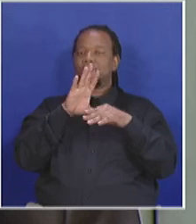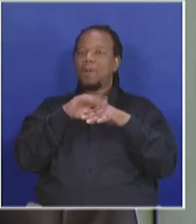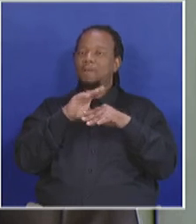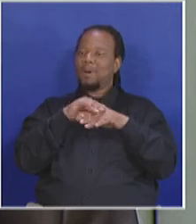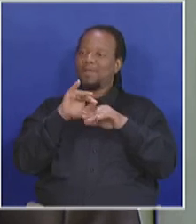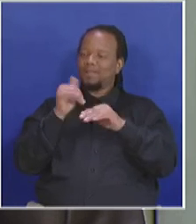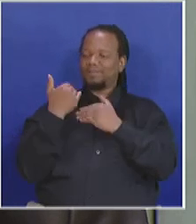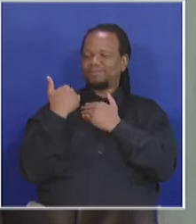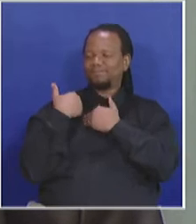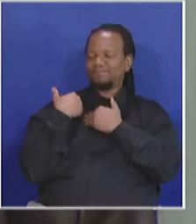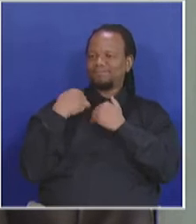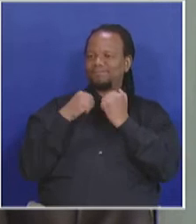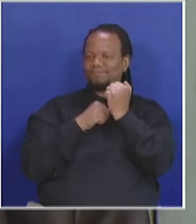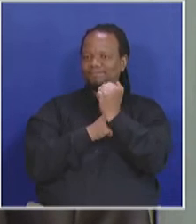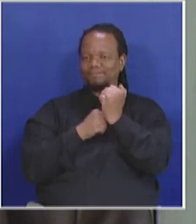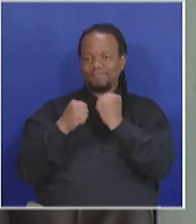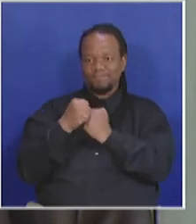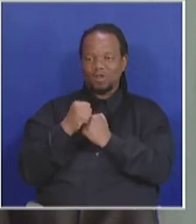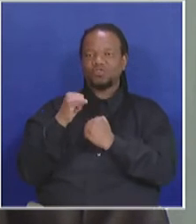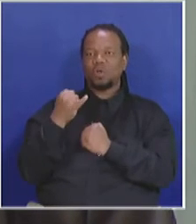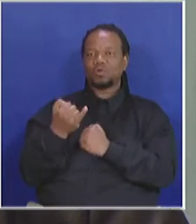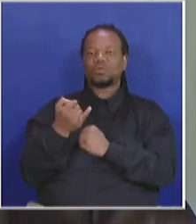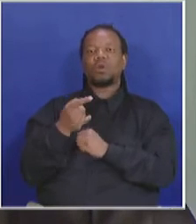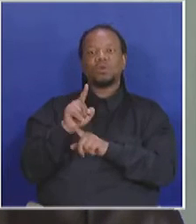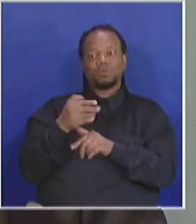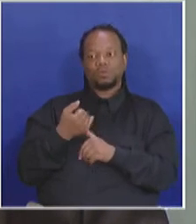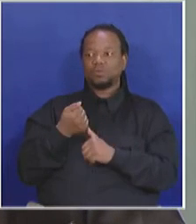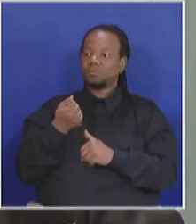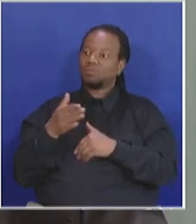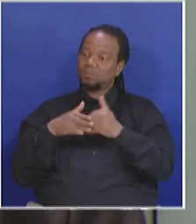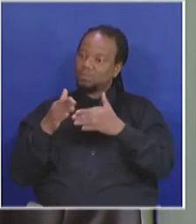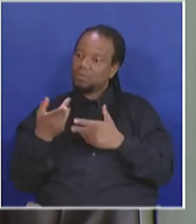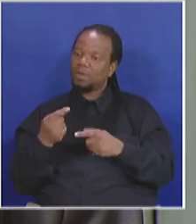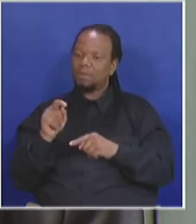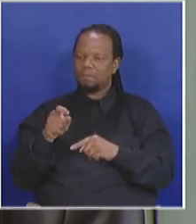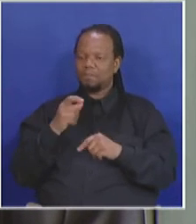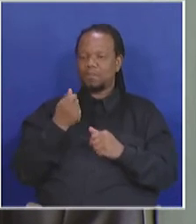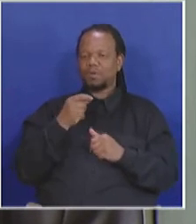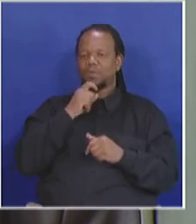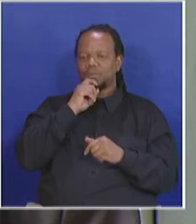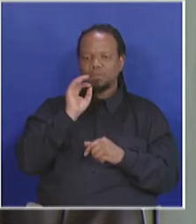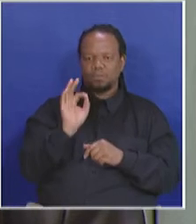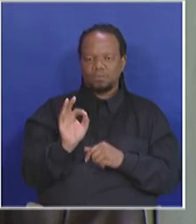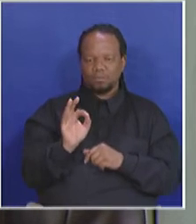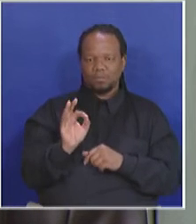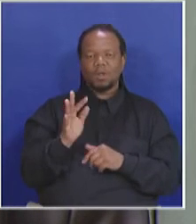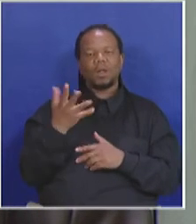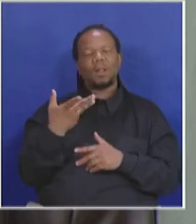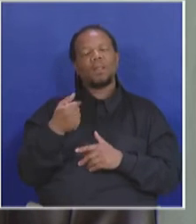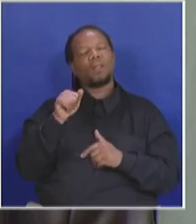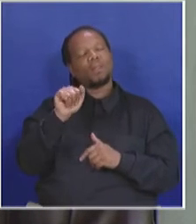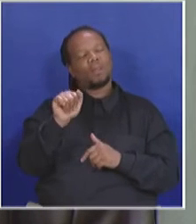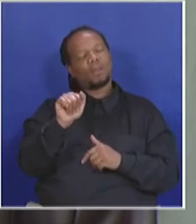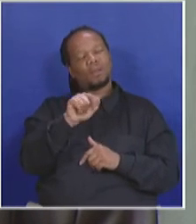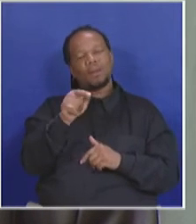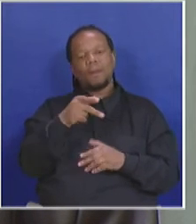infrastructure delivery to ensure value for money and adherence to plans adopted by the legislature.